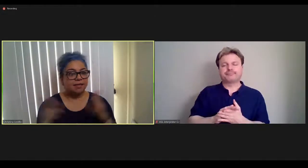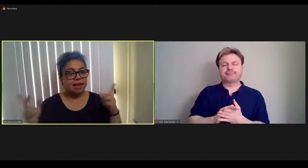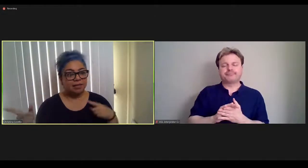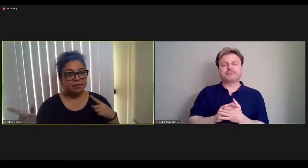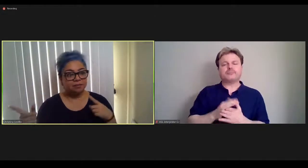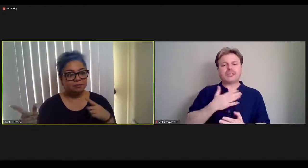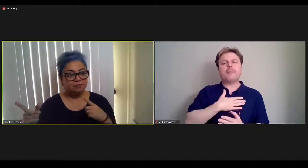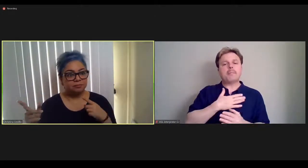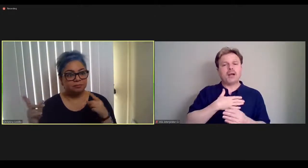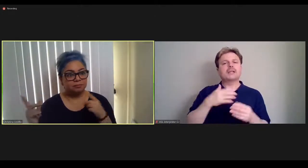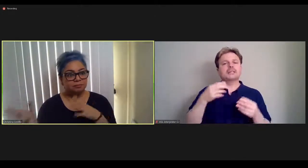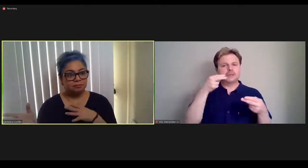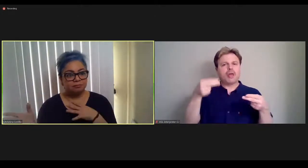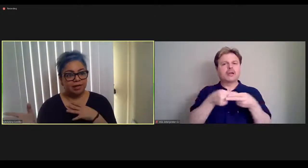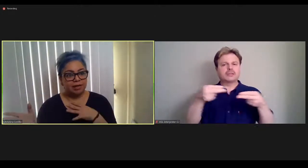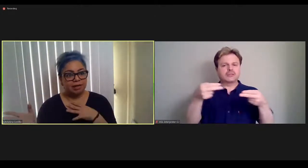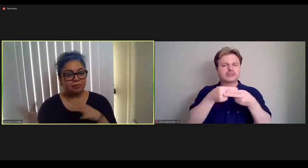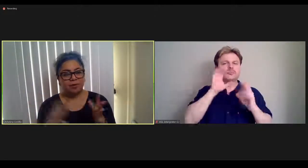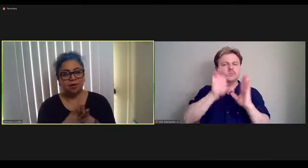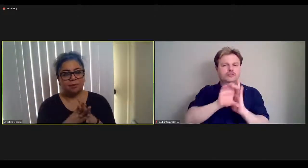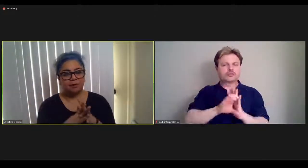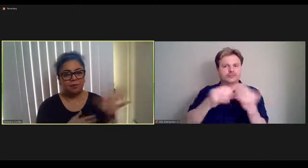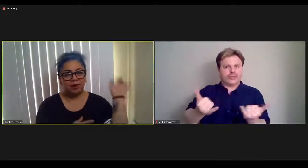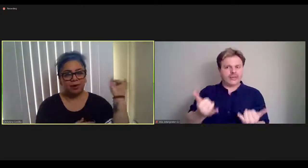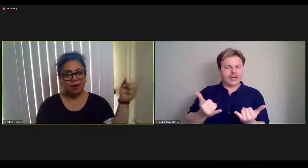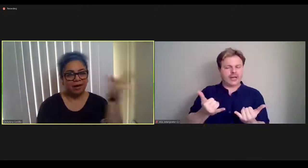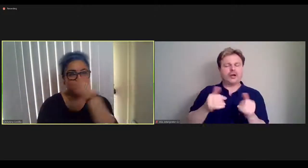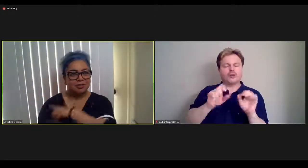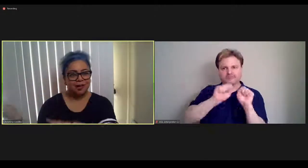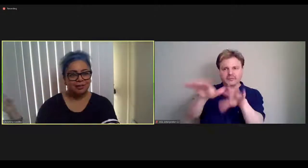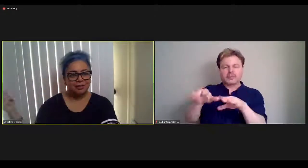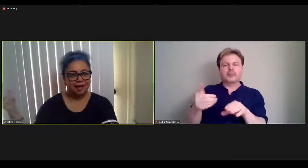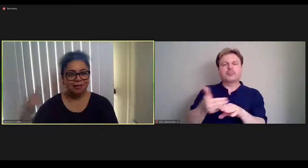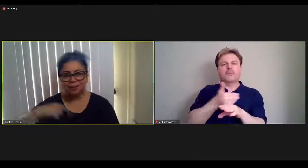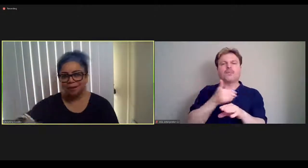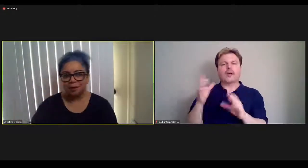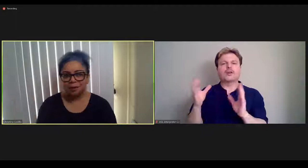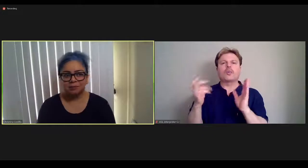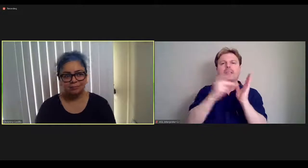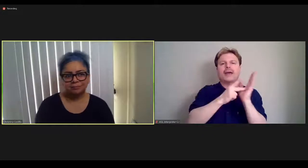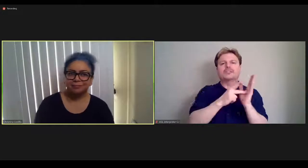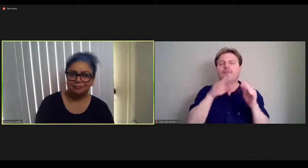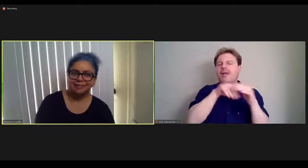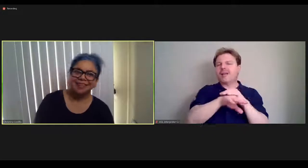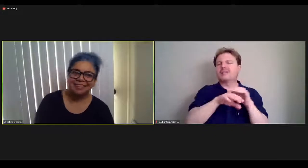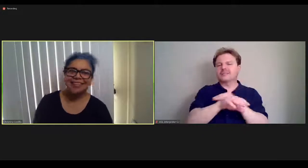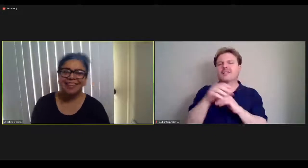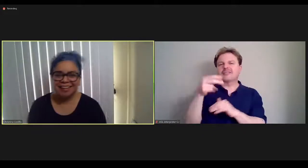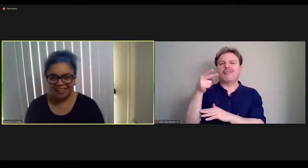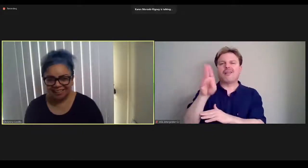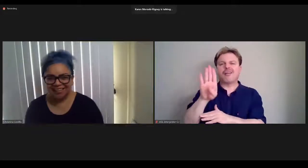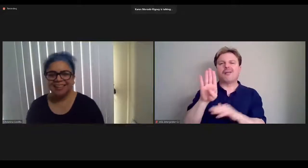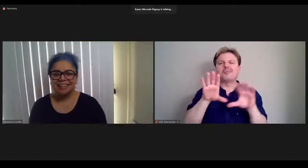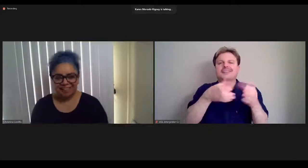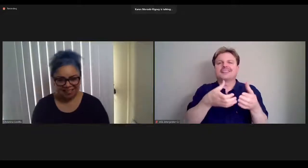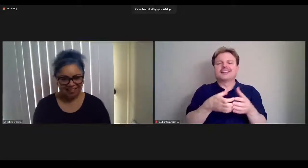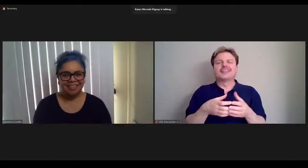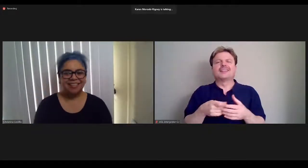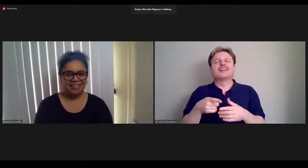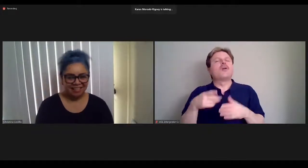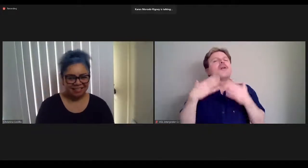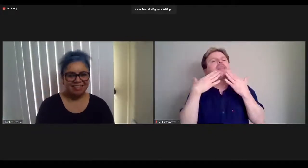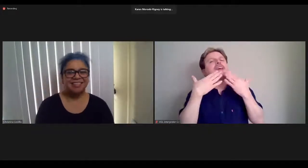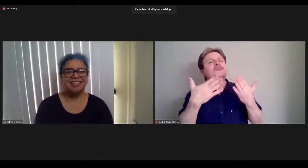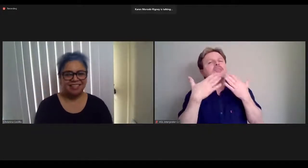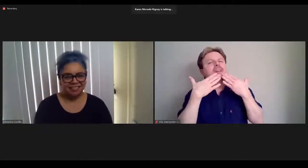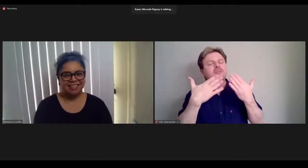the slides right now before I go back to that Access Hub. Thank you, thank you,